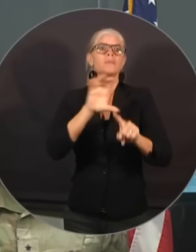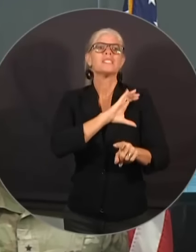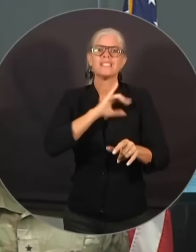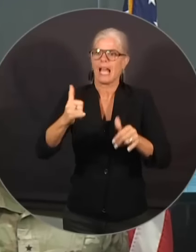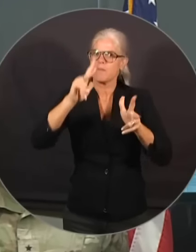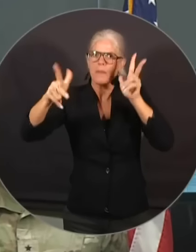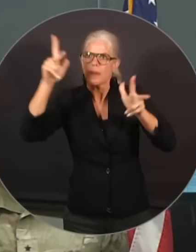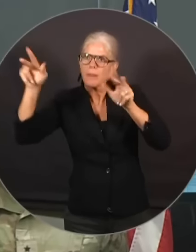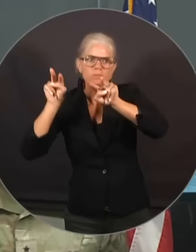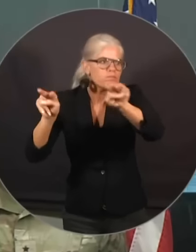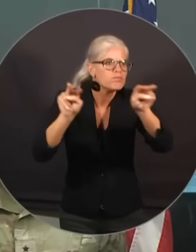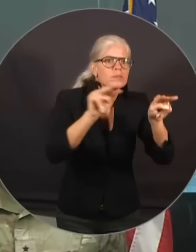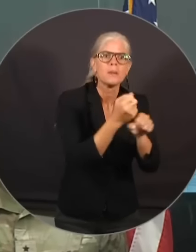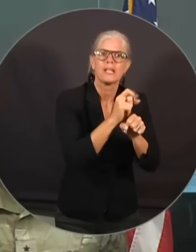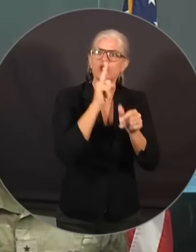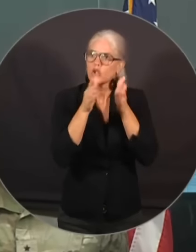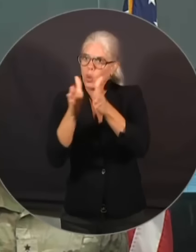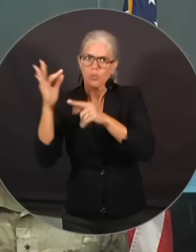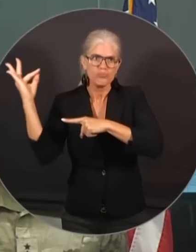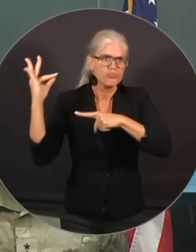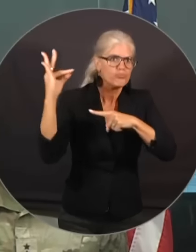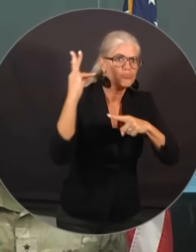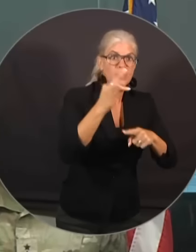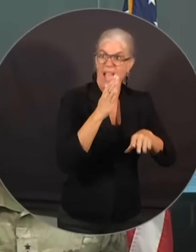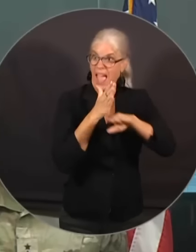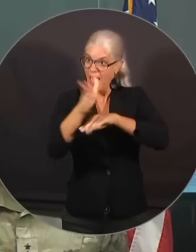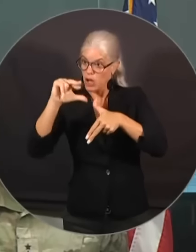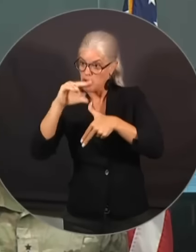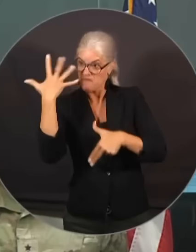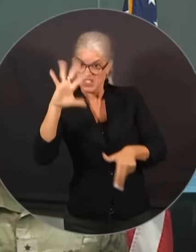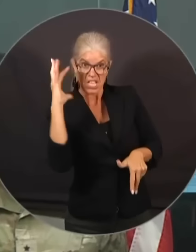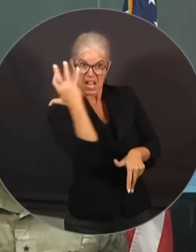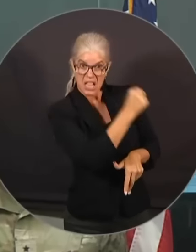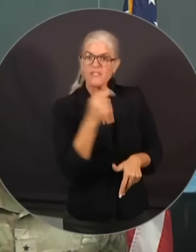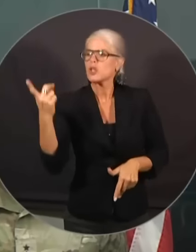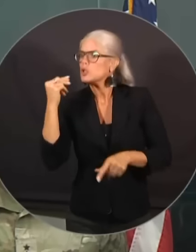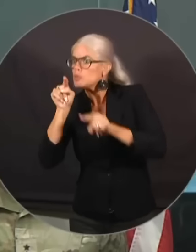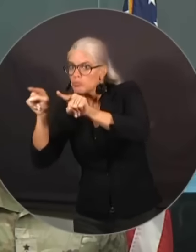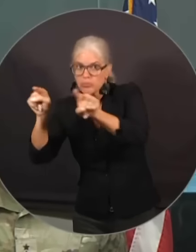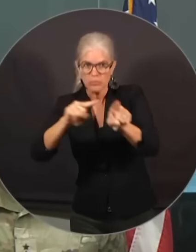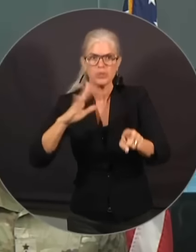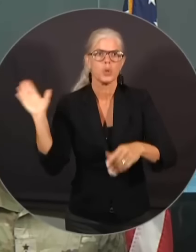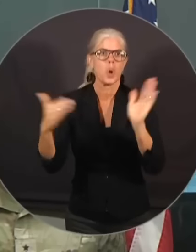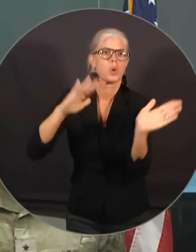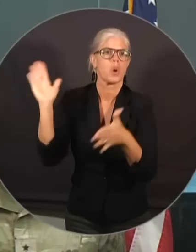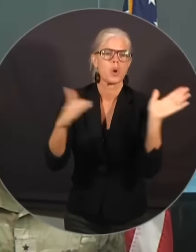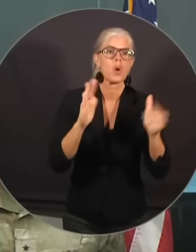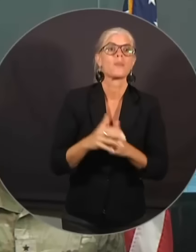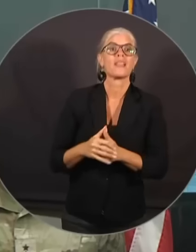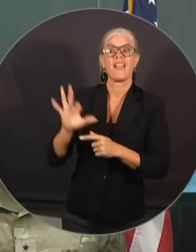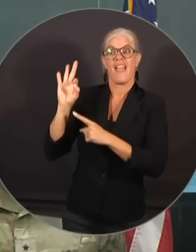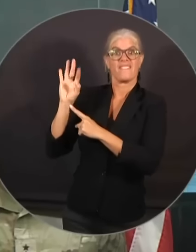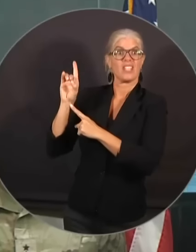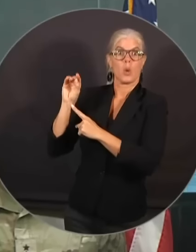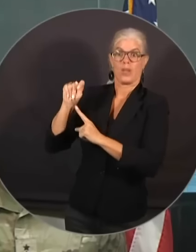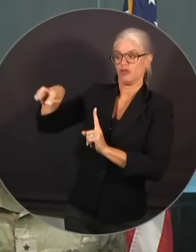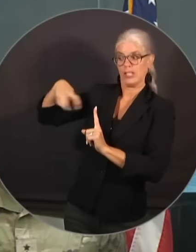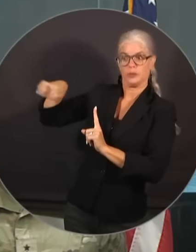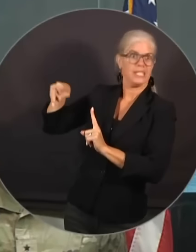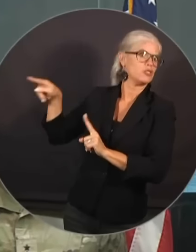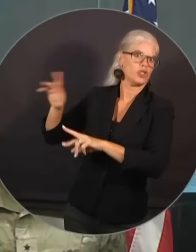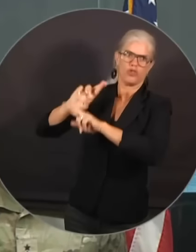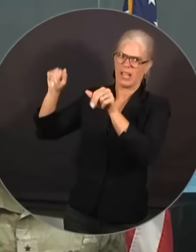be dispatched immediately following the storm to areas that need help. Florida Department of Transportation standing by,